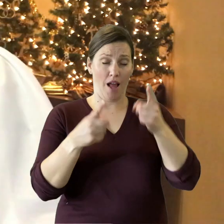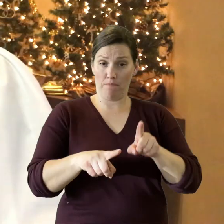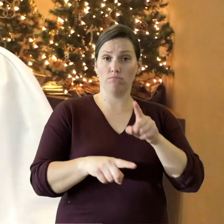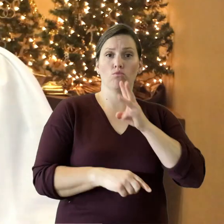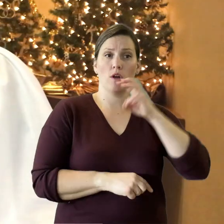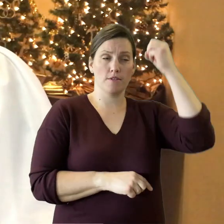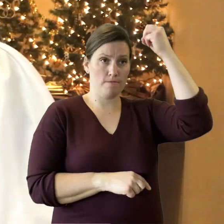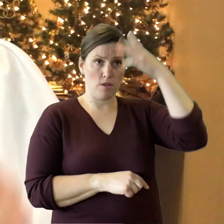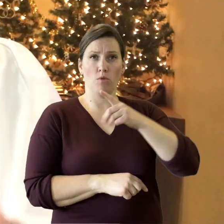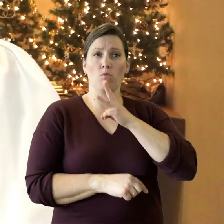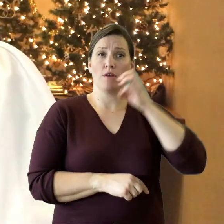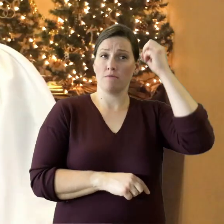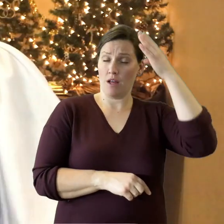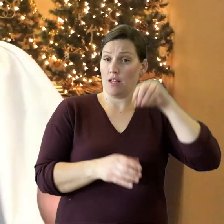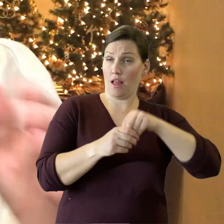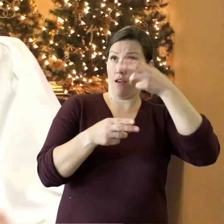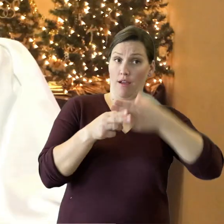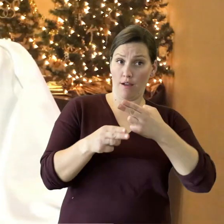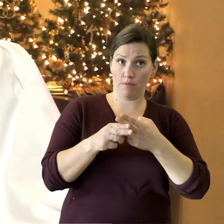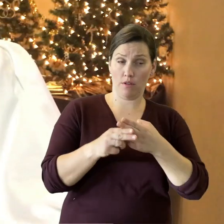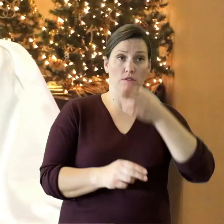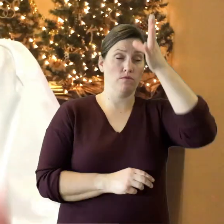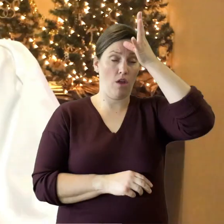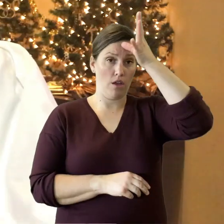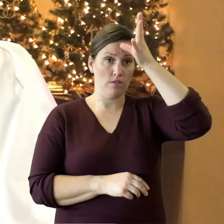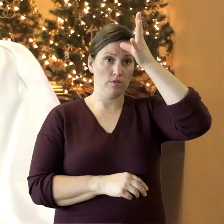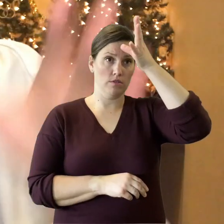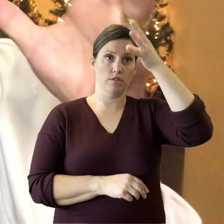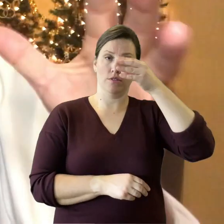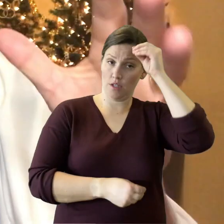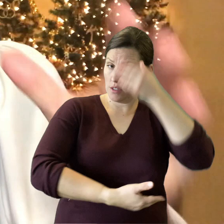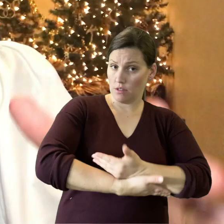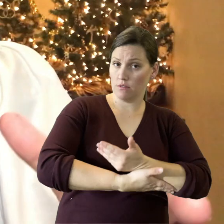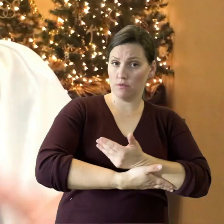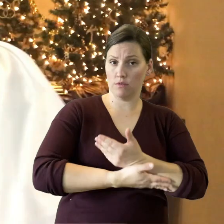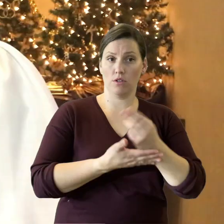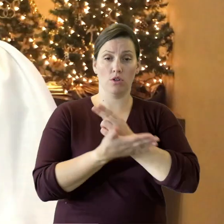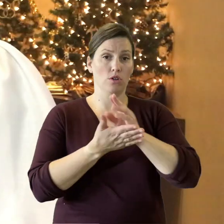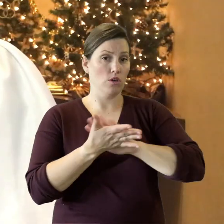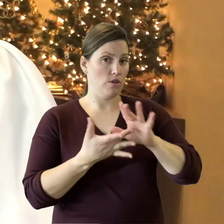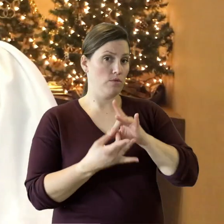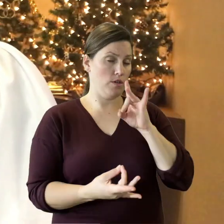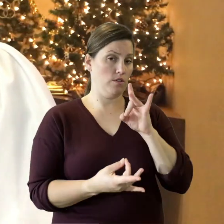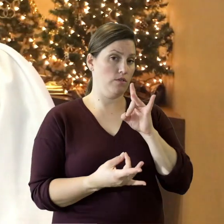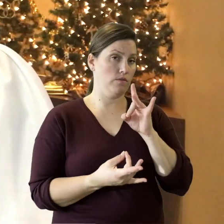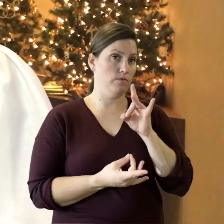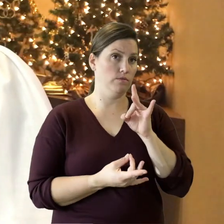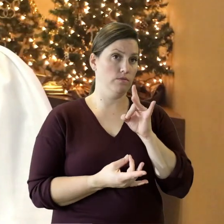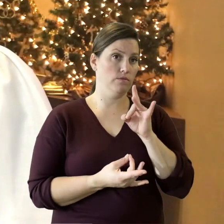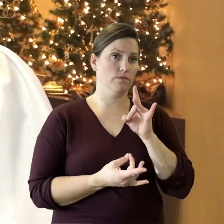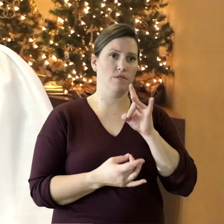in holy baptism. You were baptized in the name of the Father and the Son and the Holy